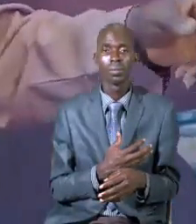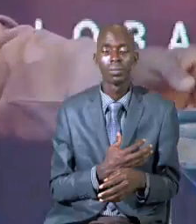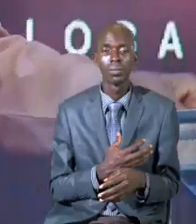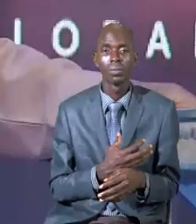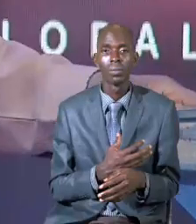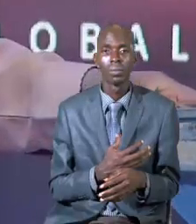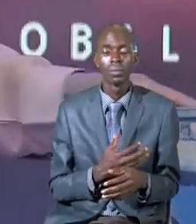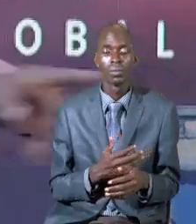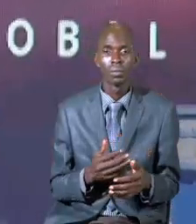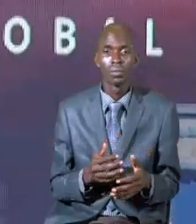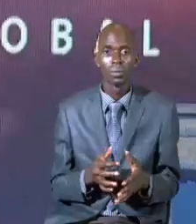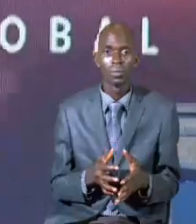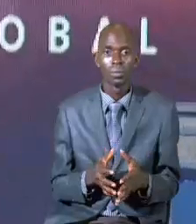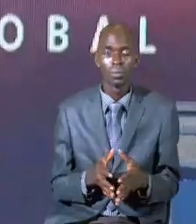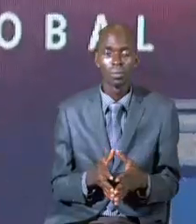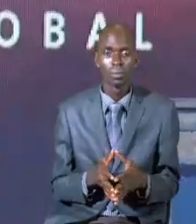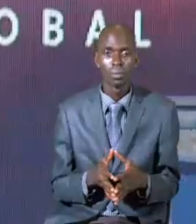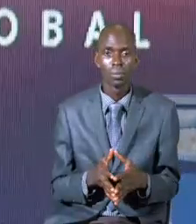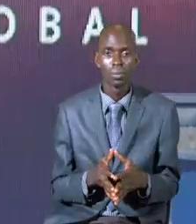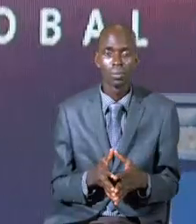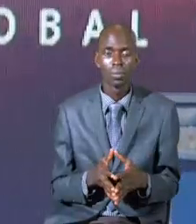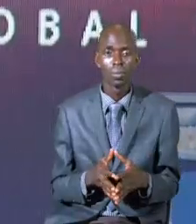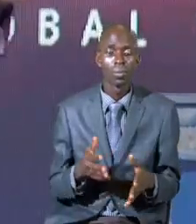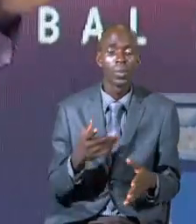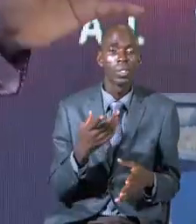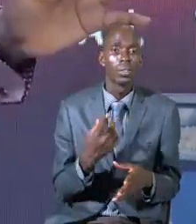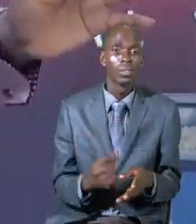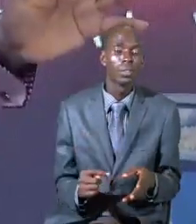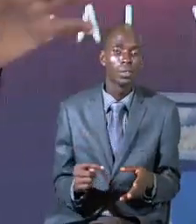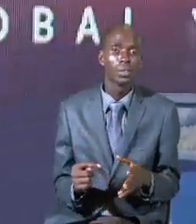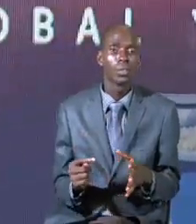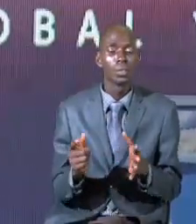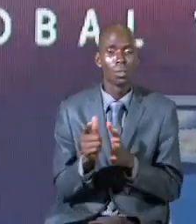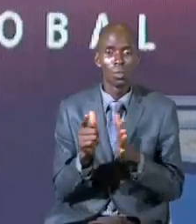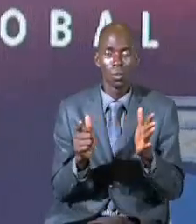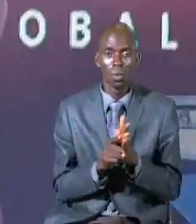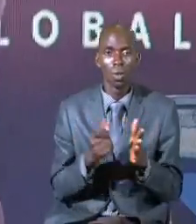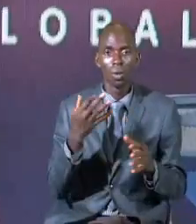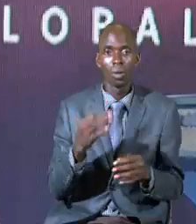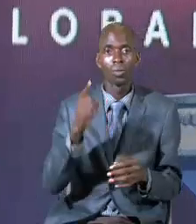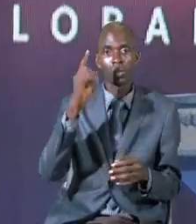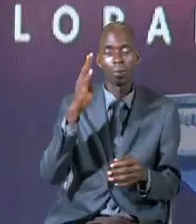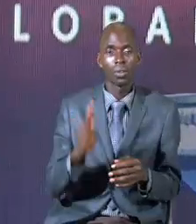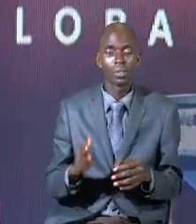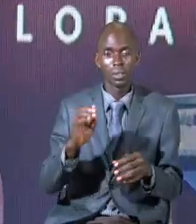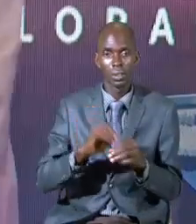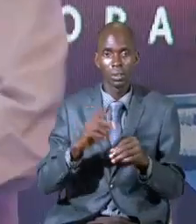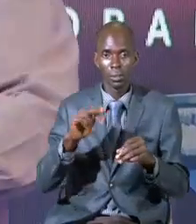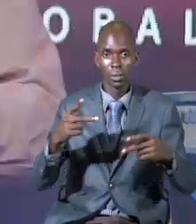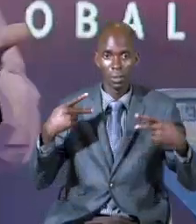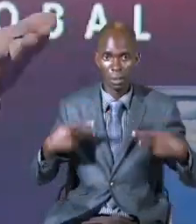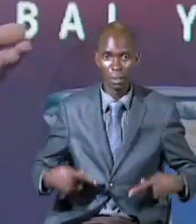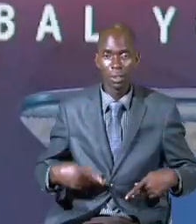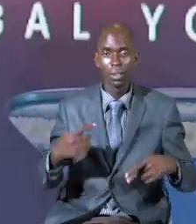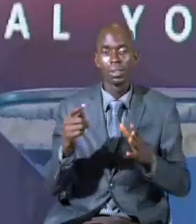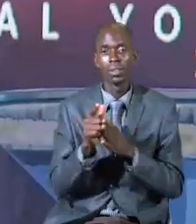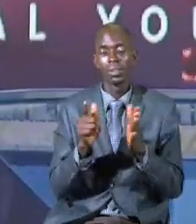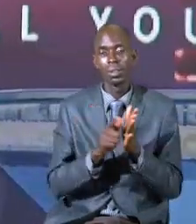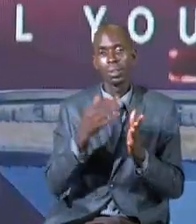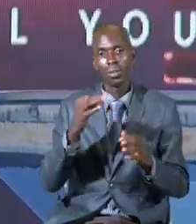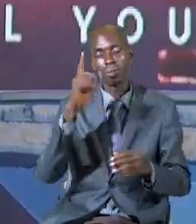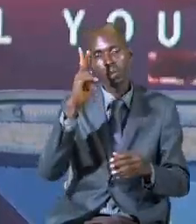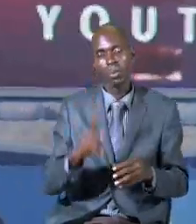will crush him. The law of God in the physical, the law of God in the spiritual, he has given us